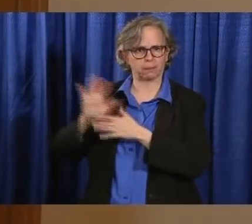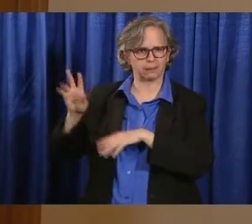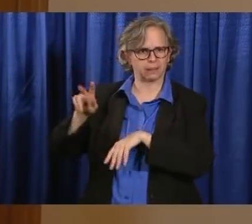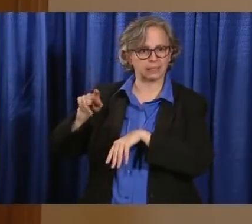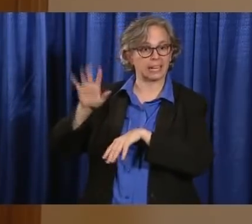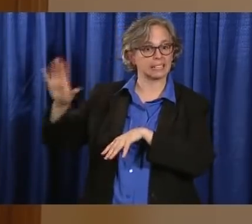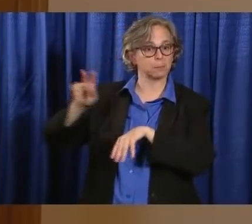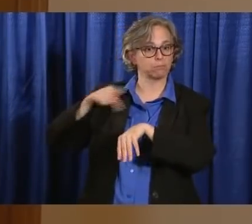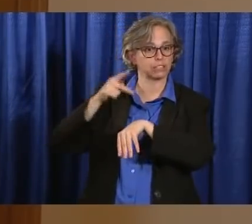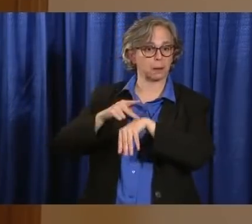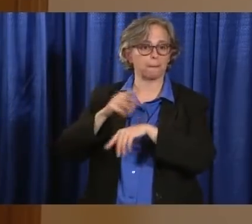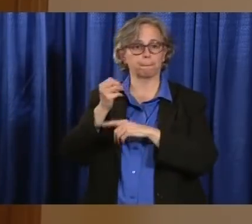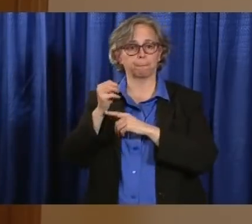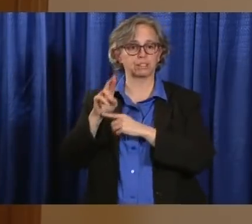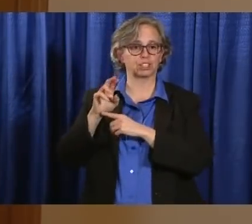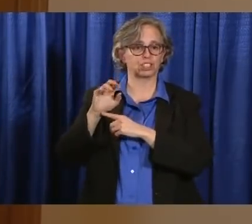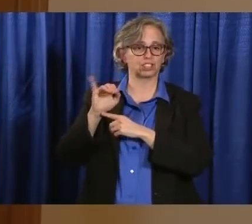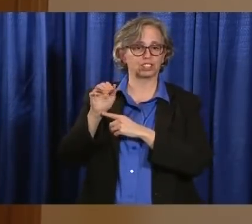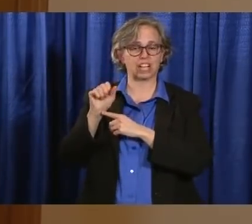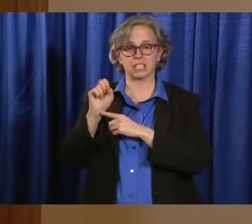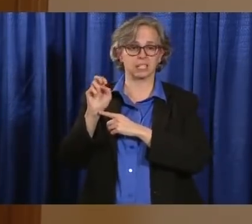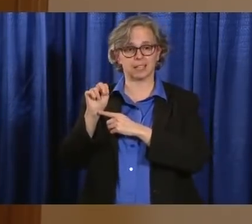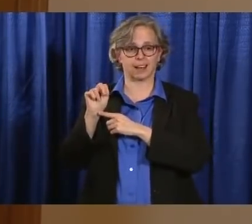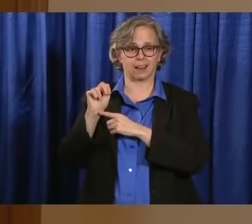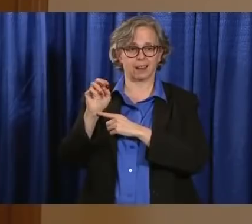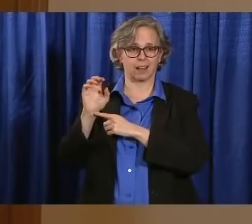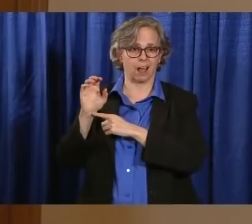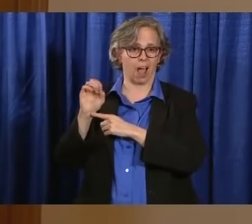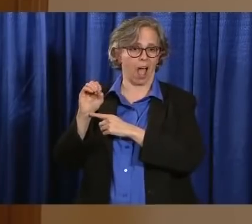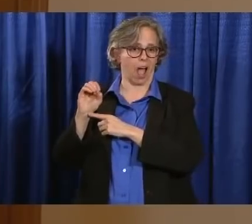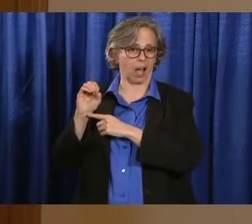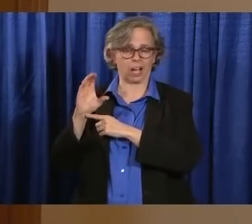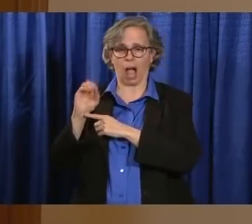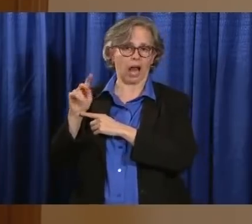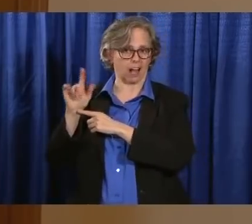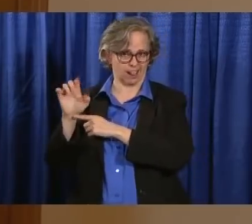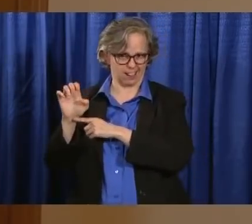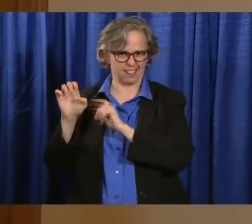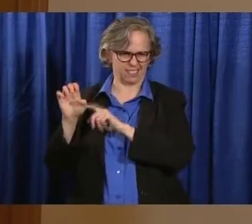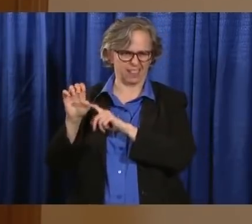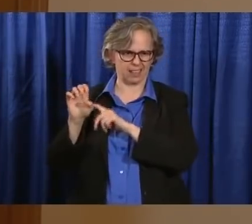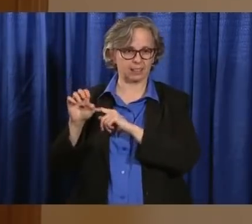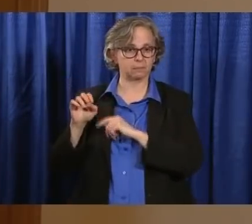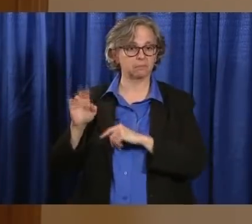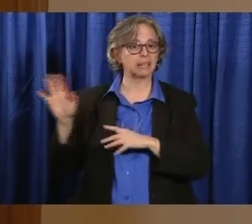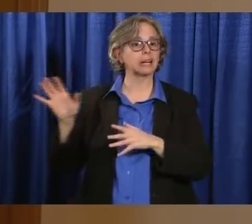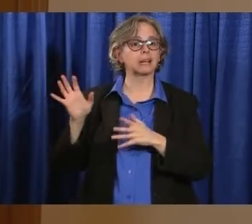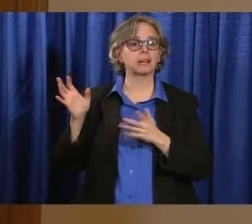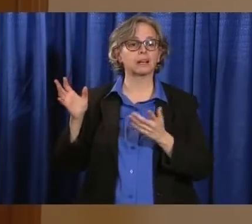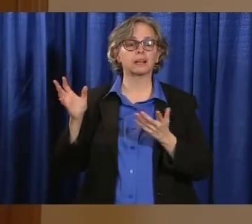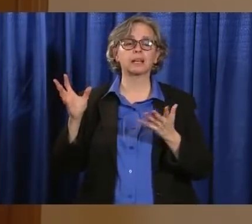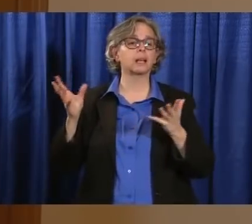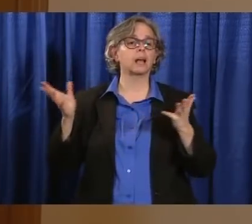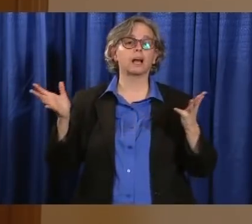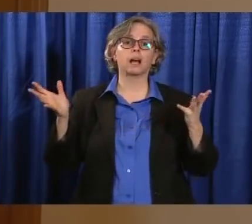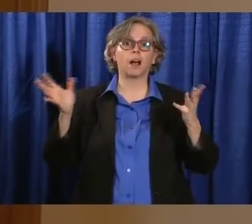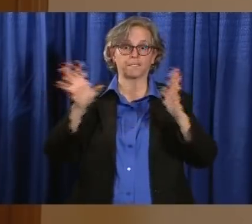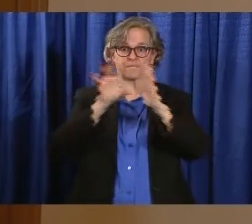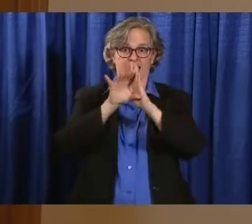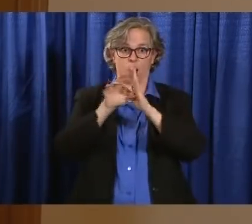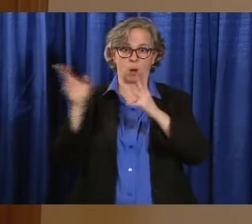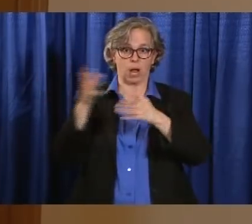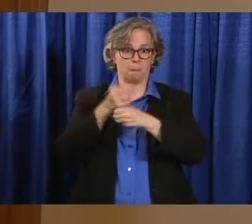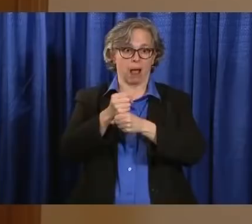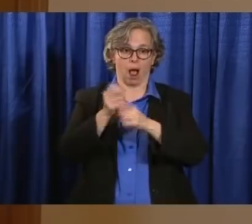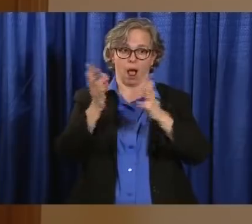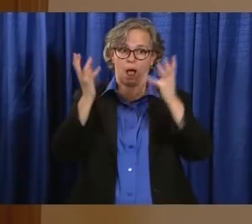these amazing videos that I thought I almost have to order us back to school just to save those students from some of his humor.